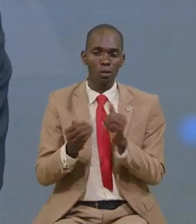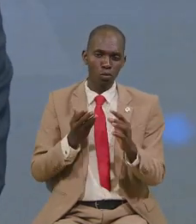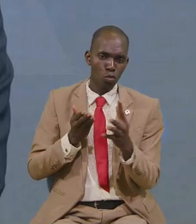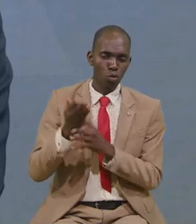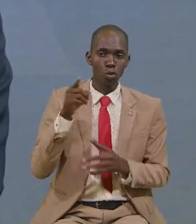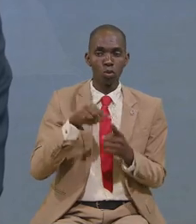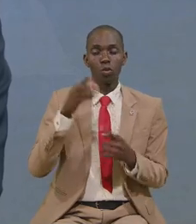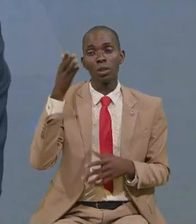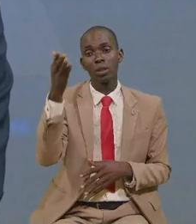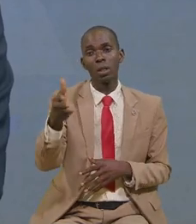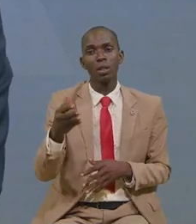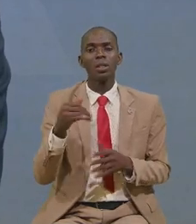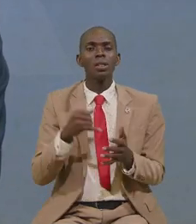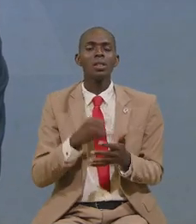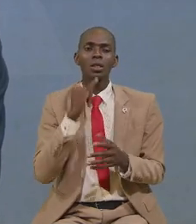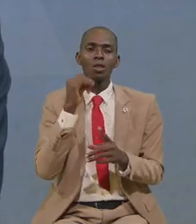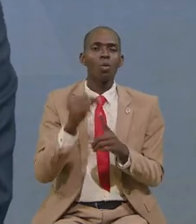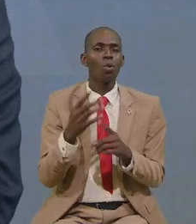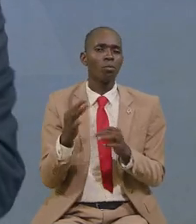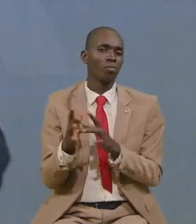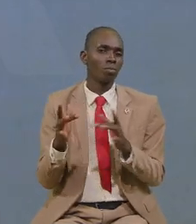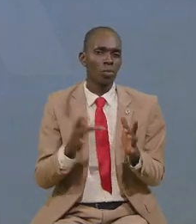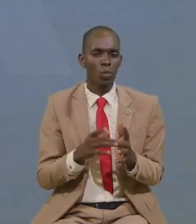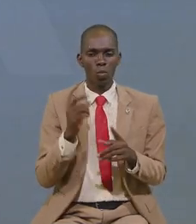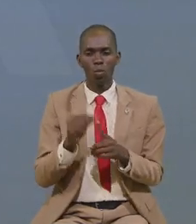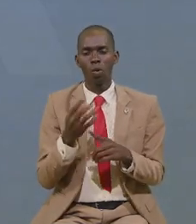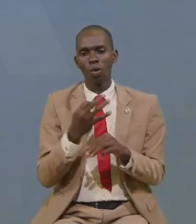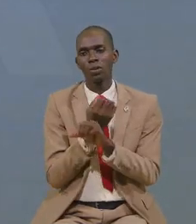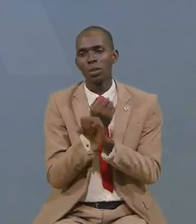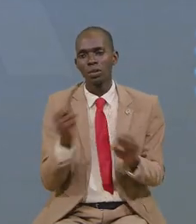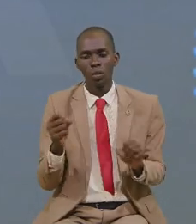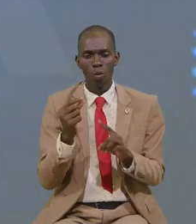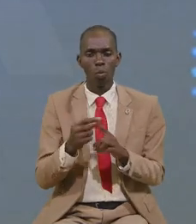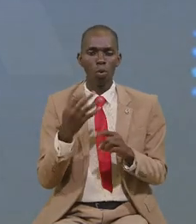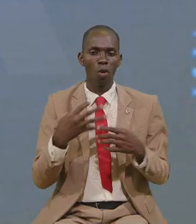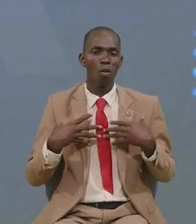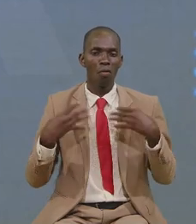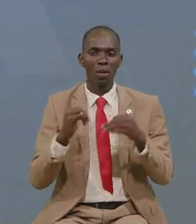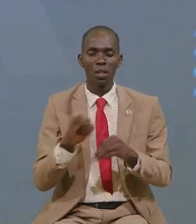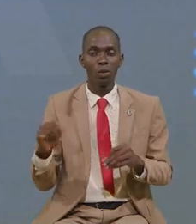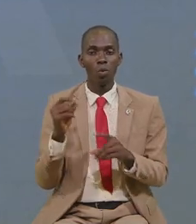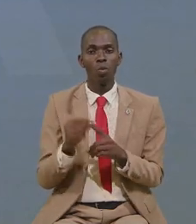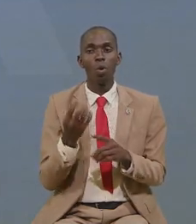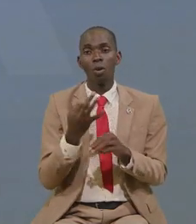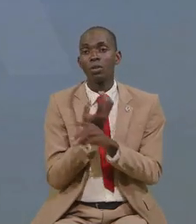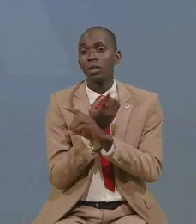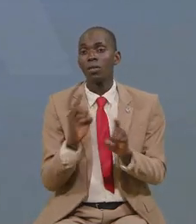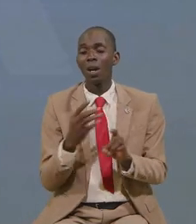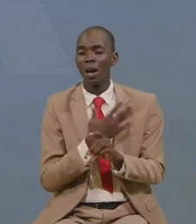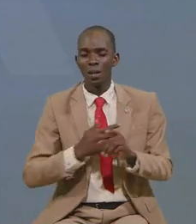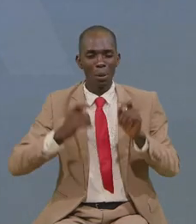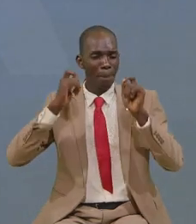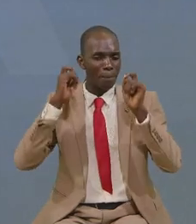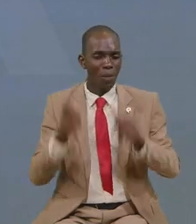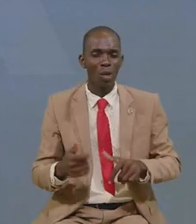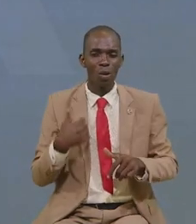Is the word of salvation, is the word of healing, is the word of deliverance. And immediately we mention